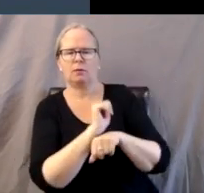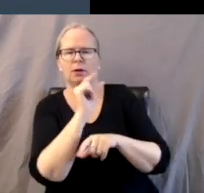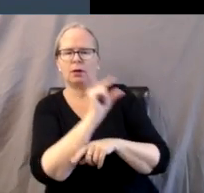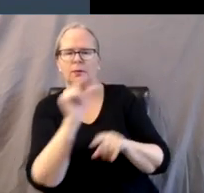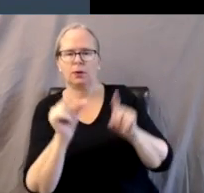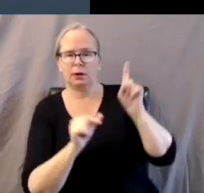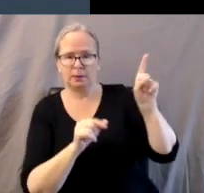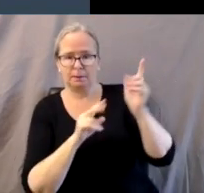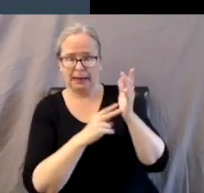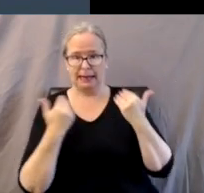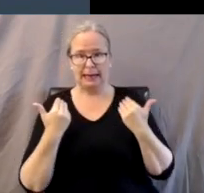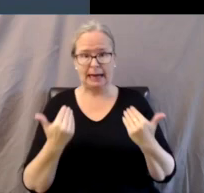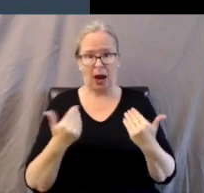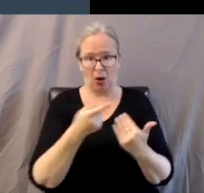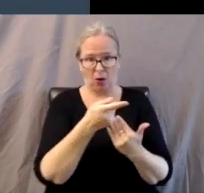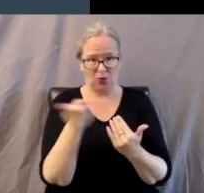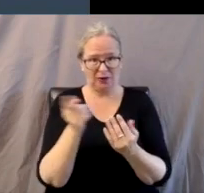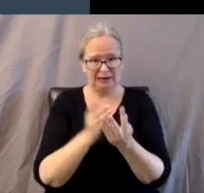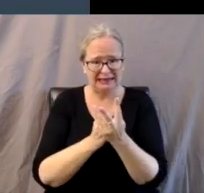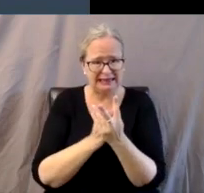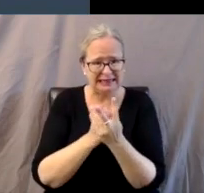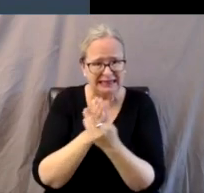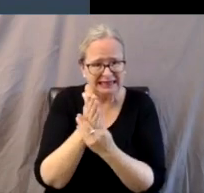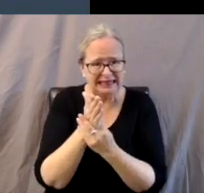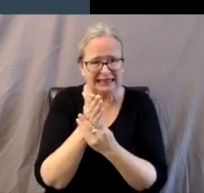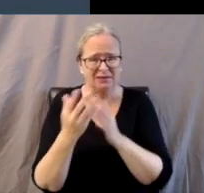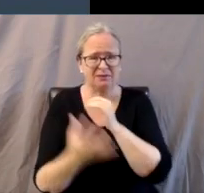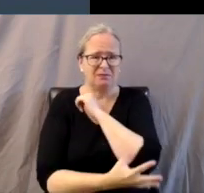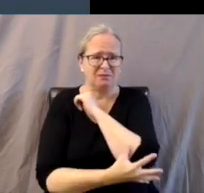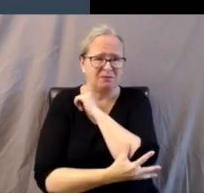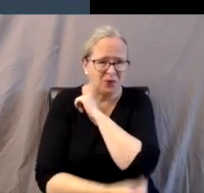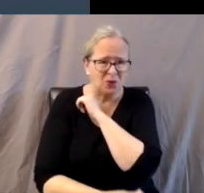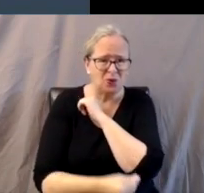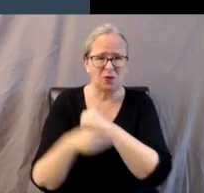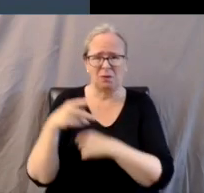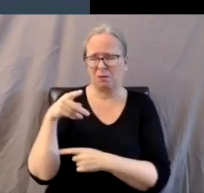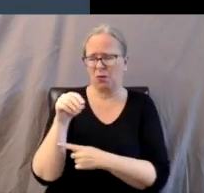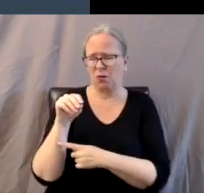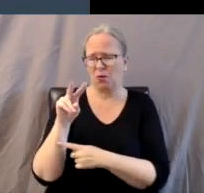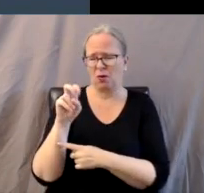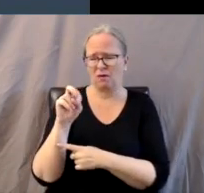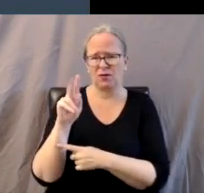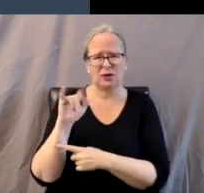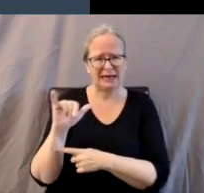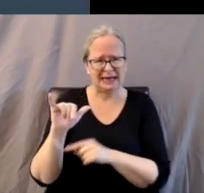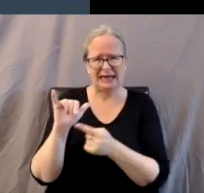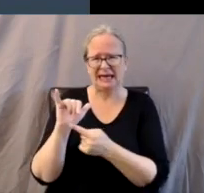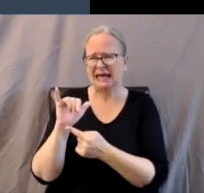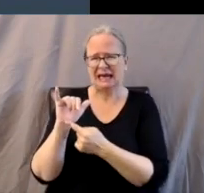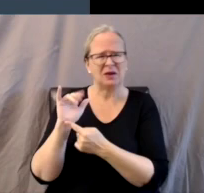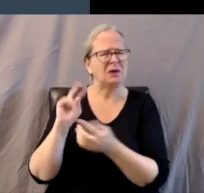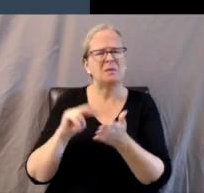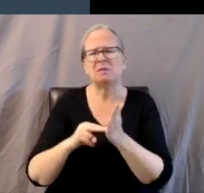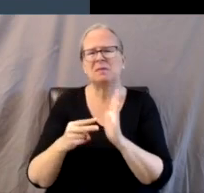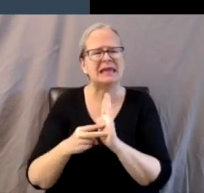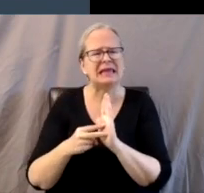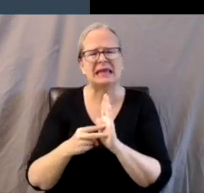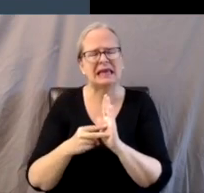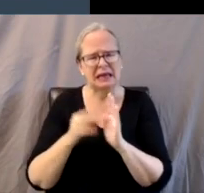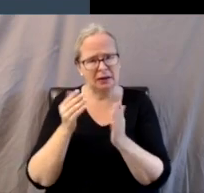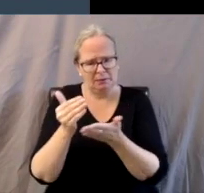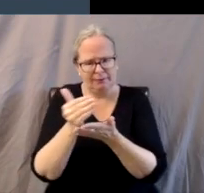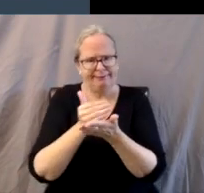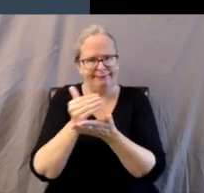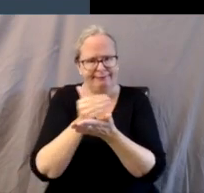poverty. The net income of those receiving a basic income will not be reduced, and it